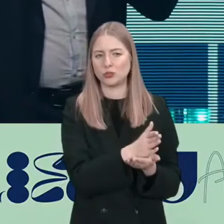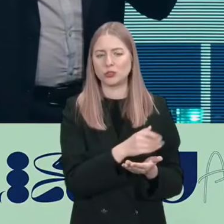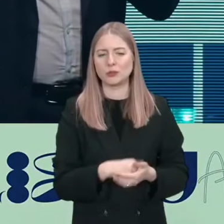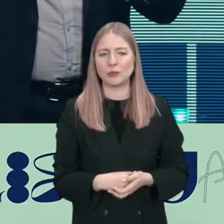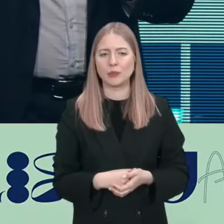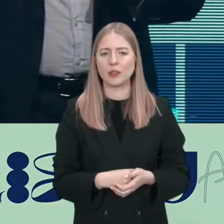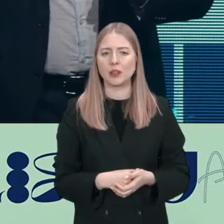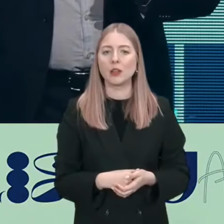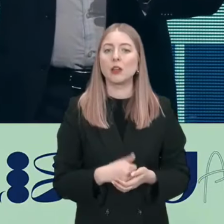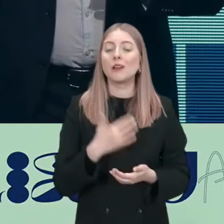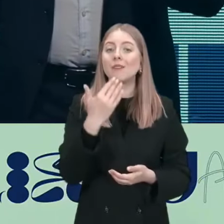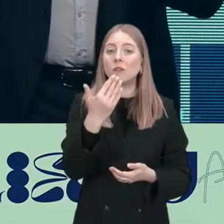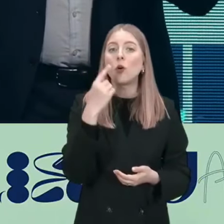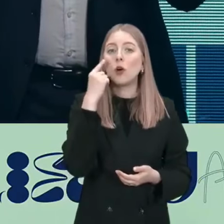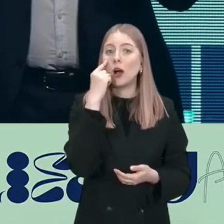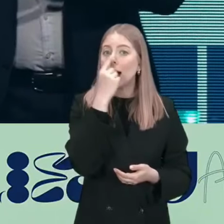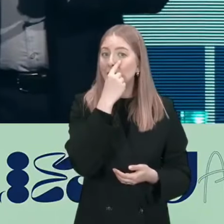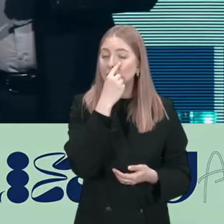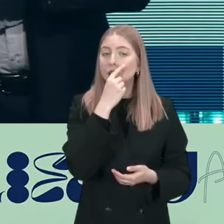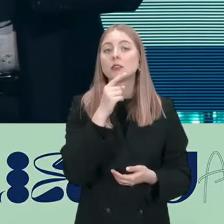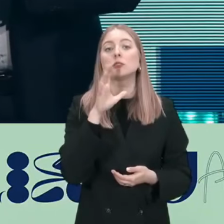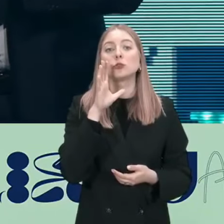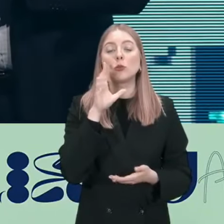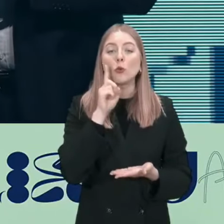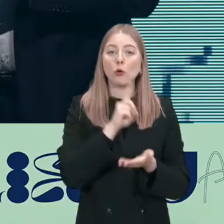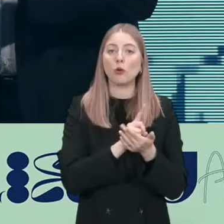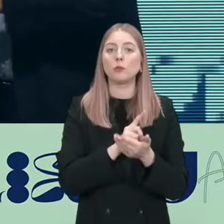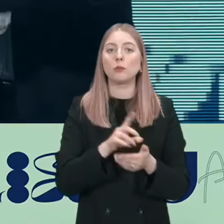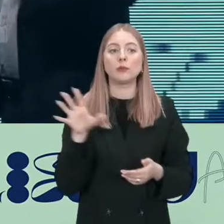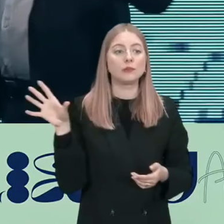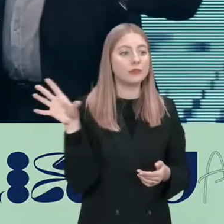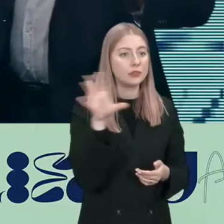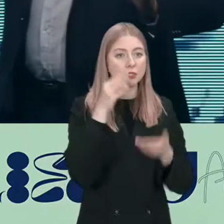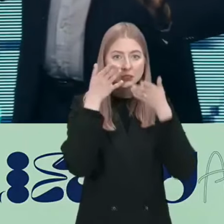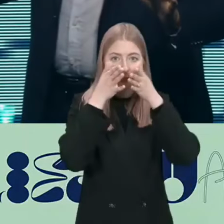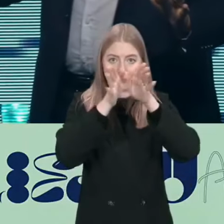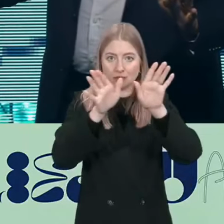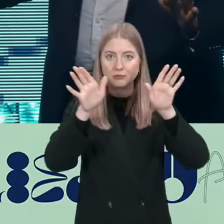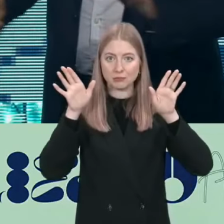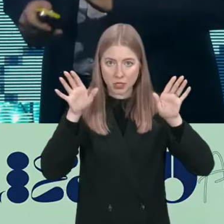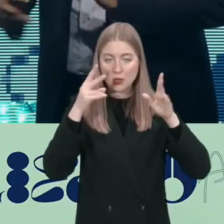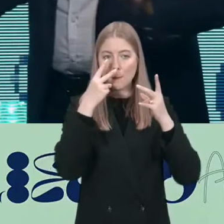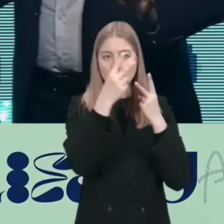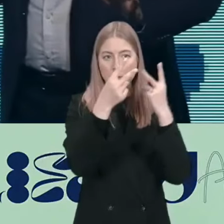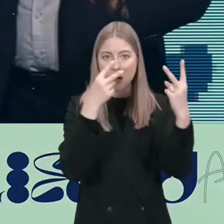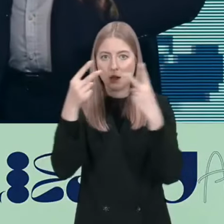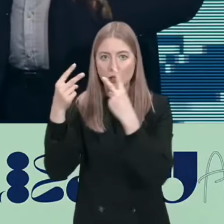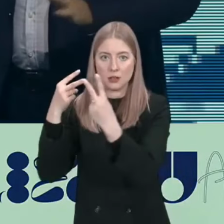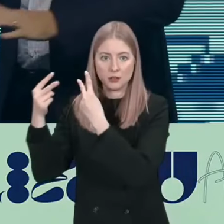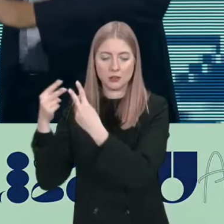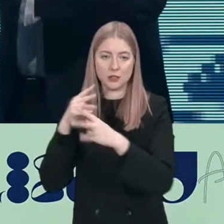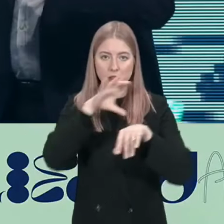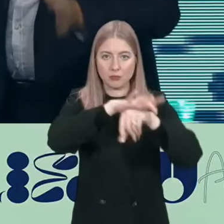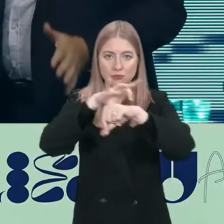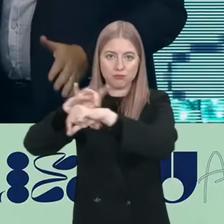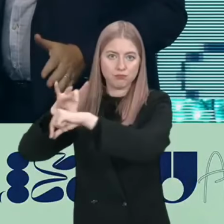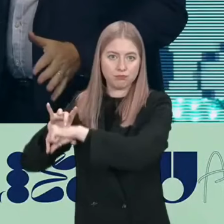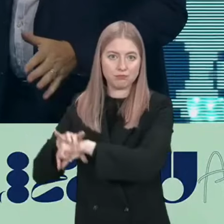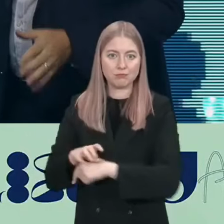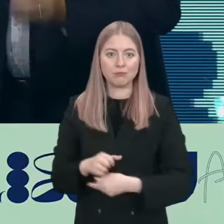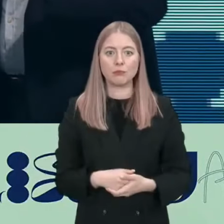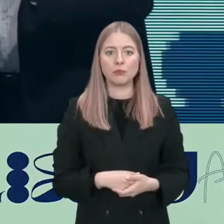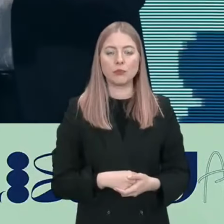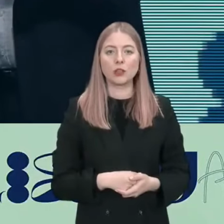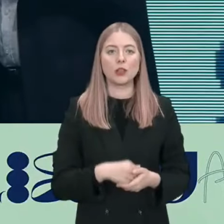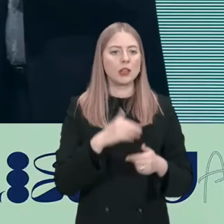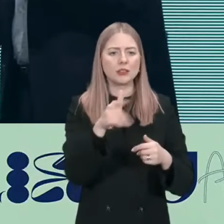but importantly, with different levels of focus. Because you can't focus on everything at the same time, it's impossible. And no one's expecting you to do